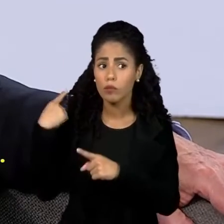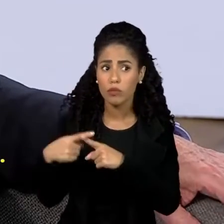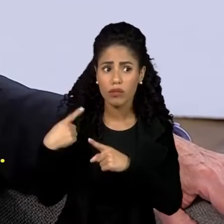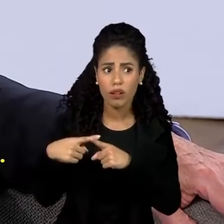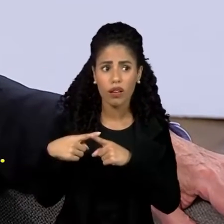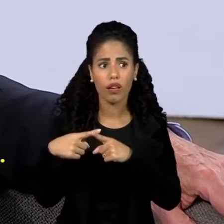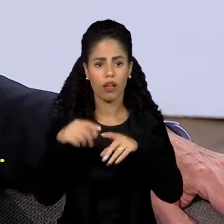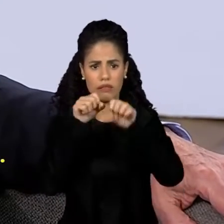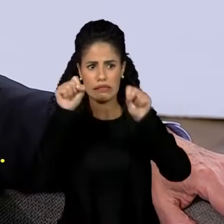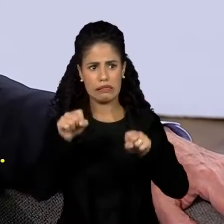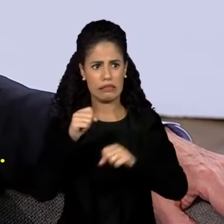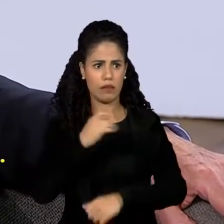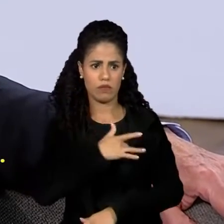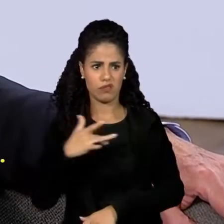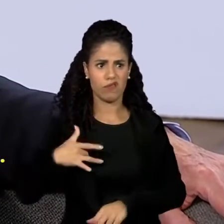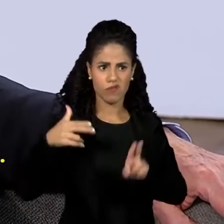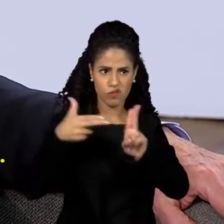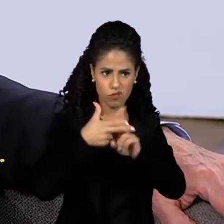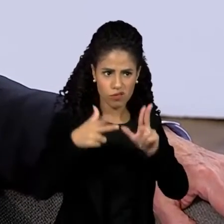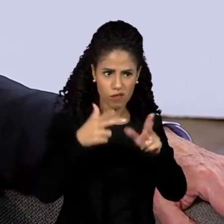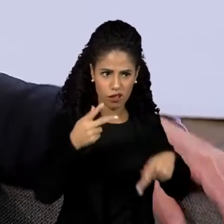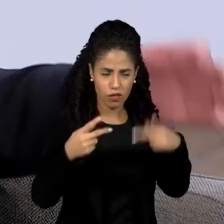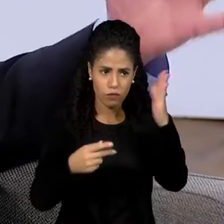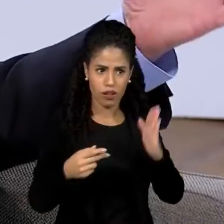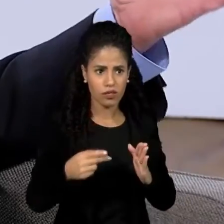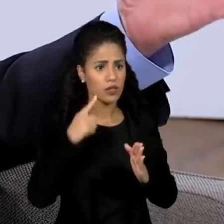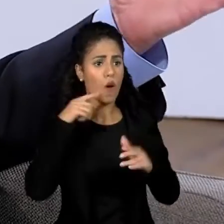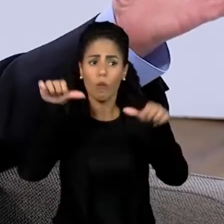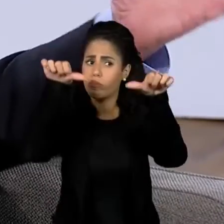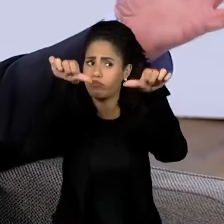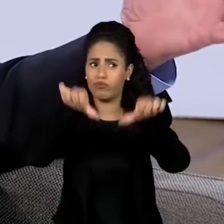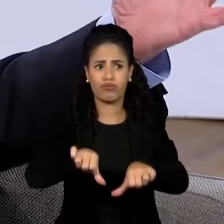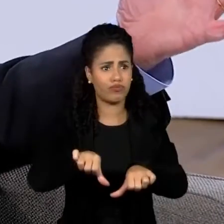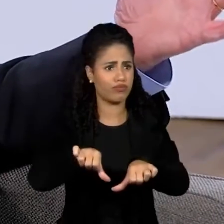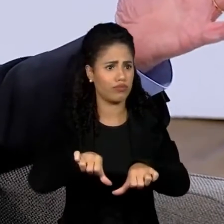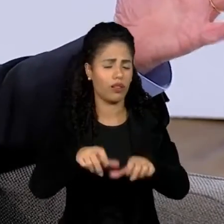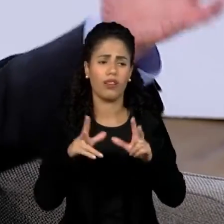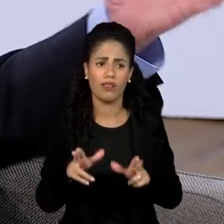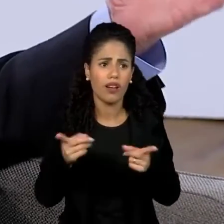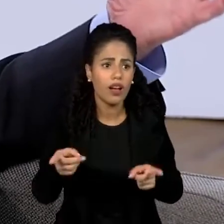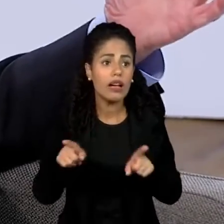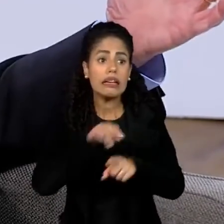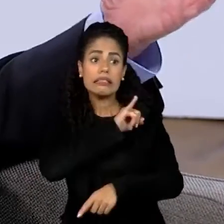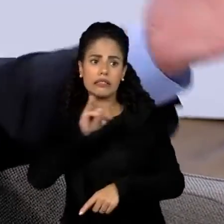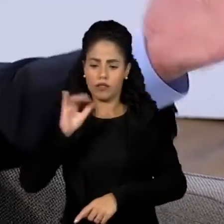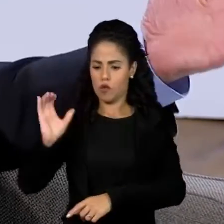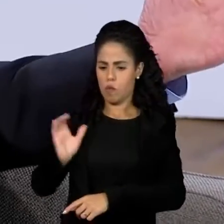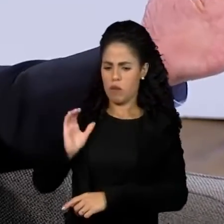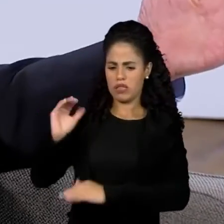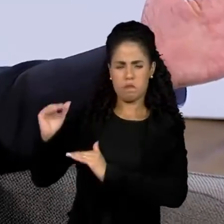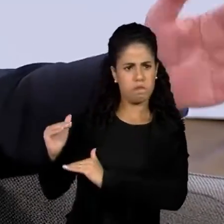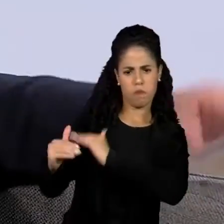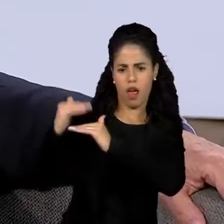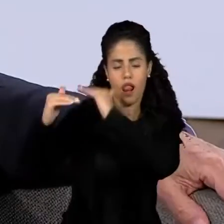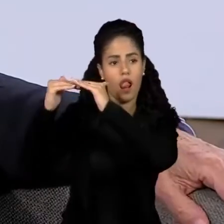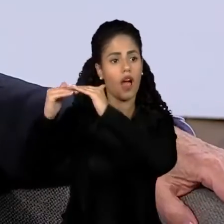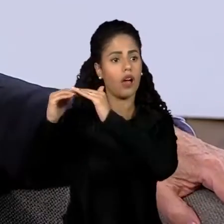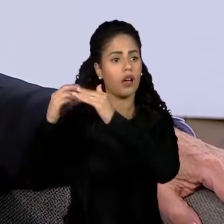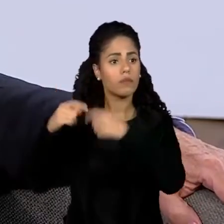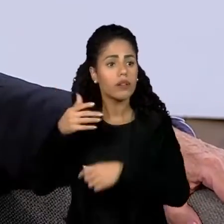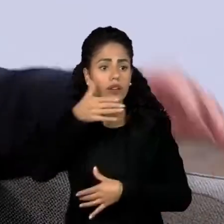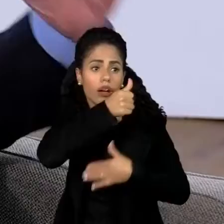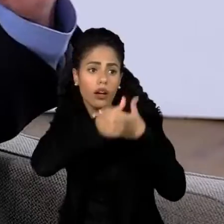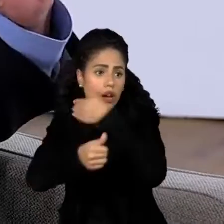was that we had a very poor health system. Perfeito. You would think as a rich country we would have good health, but